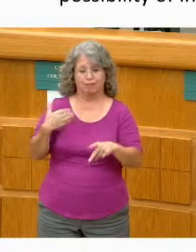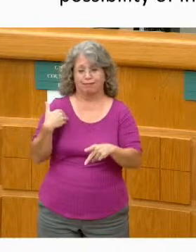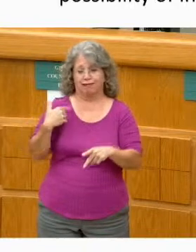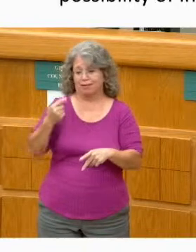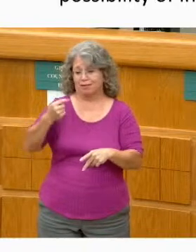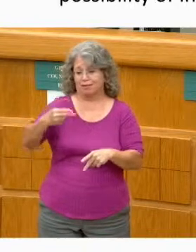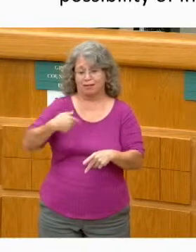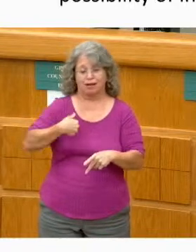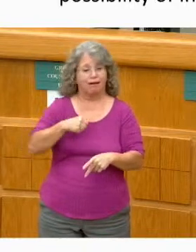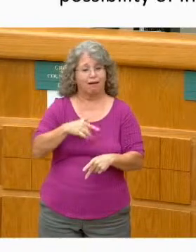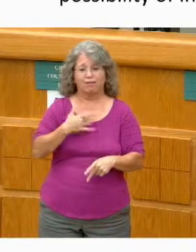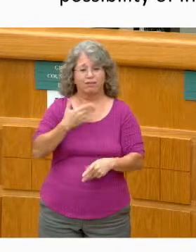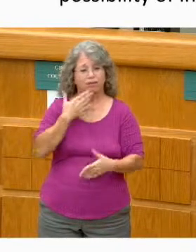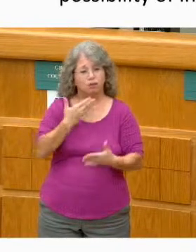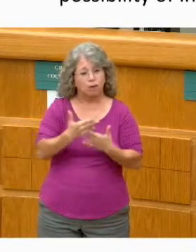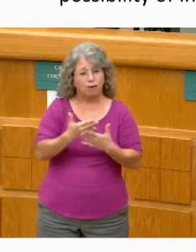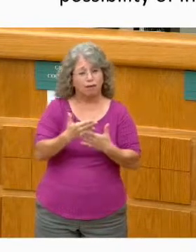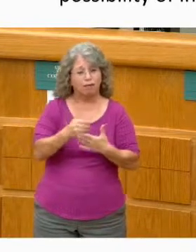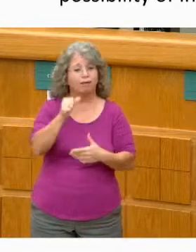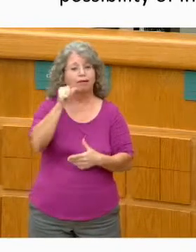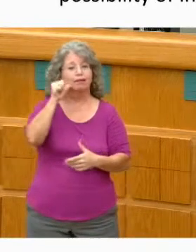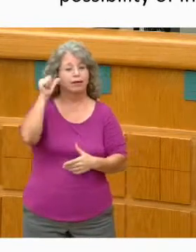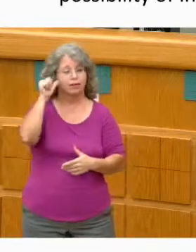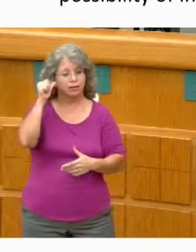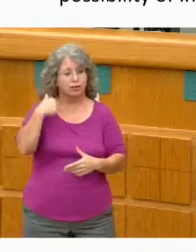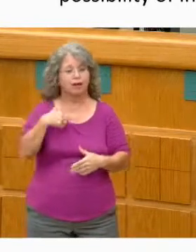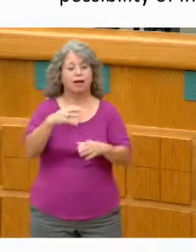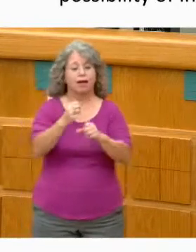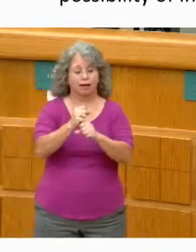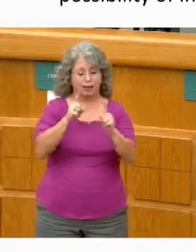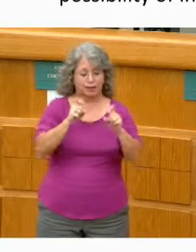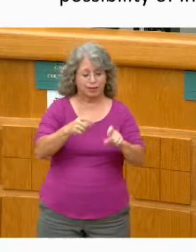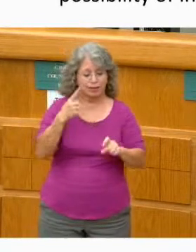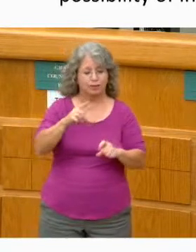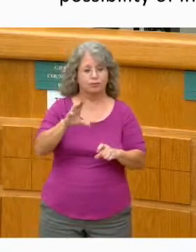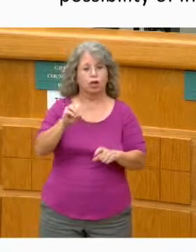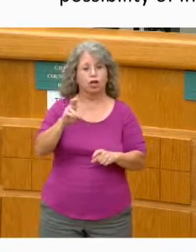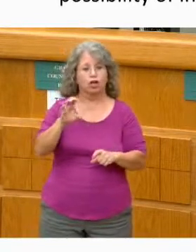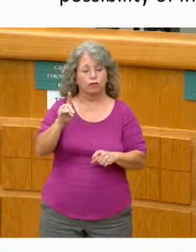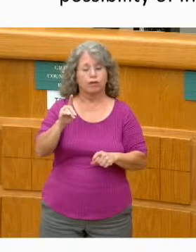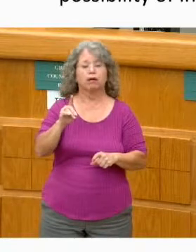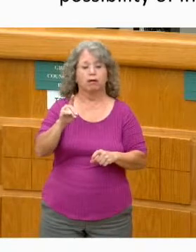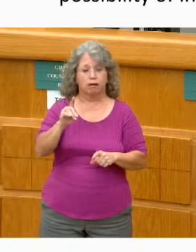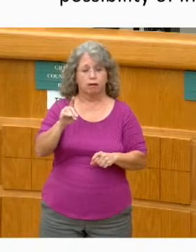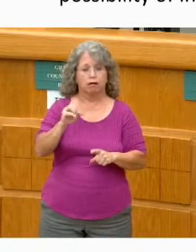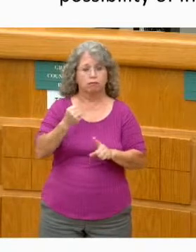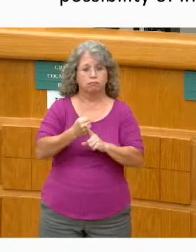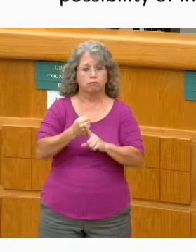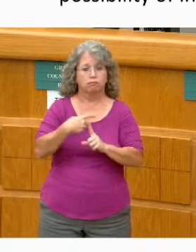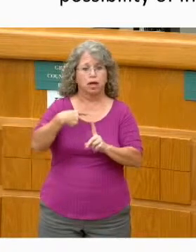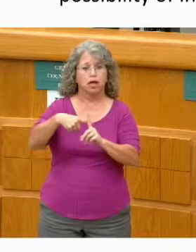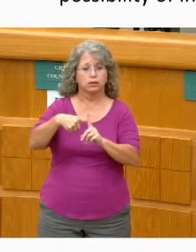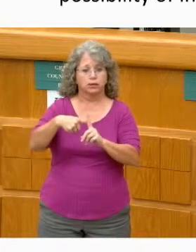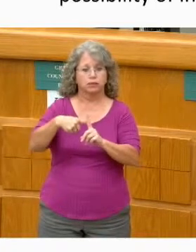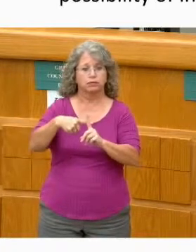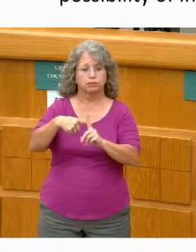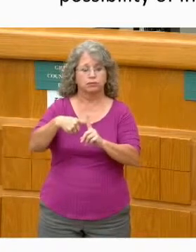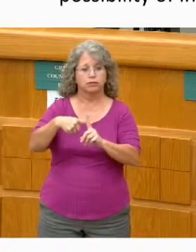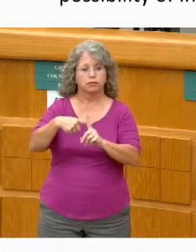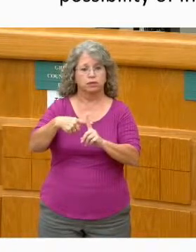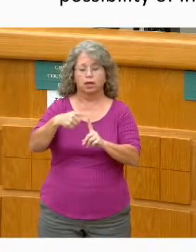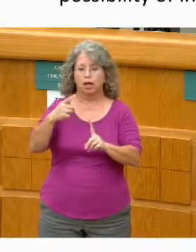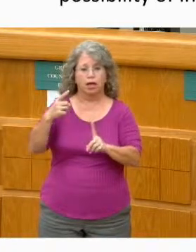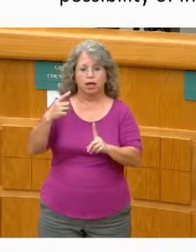in person, and last Thursday I wasn't feeling well, and yesterday I got tested for COVID, and it came back